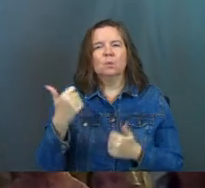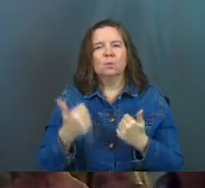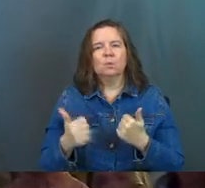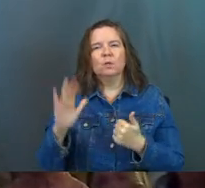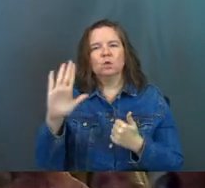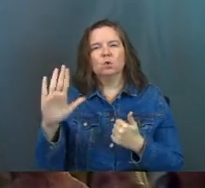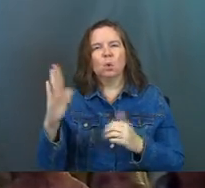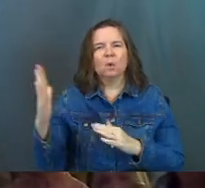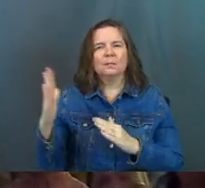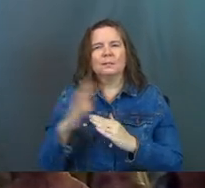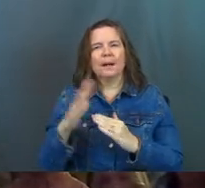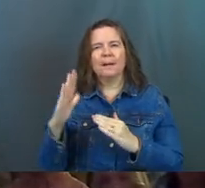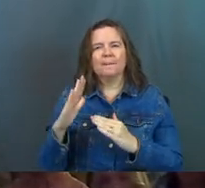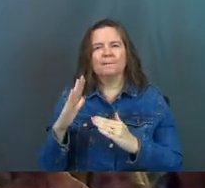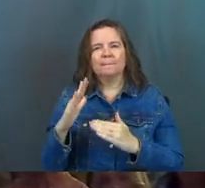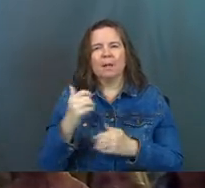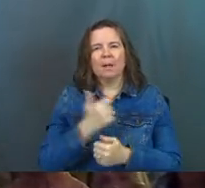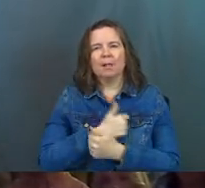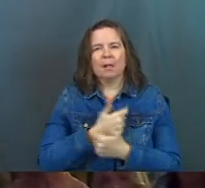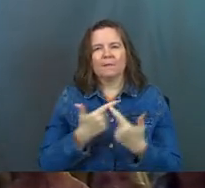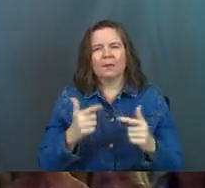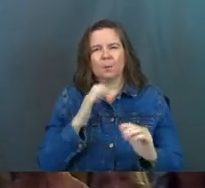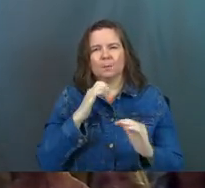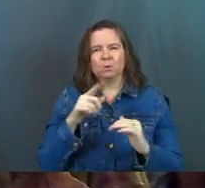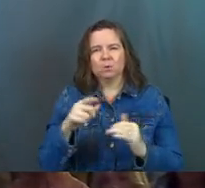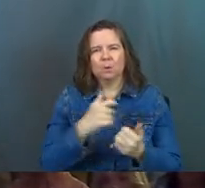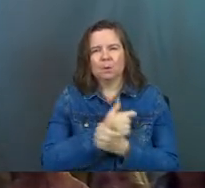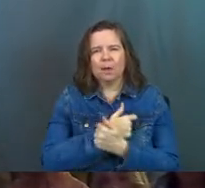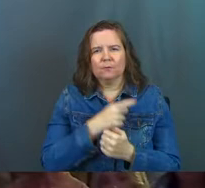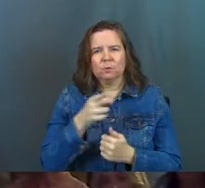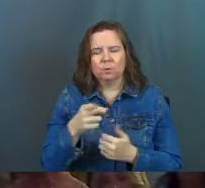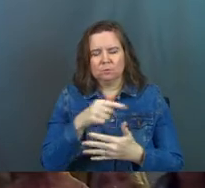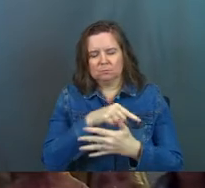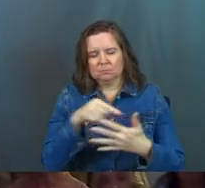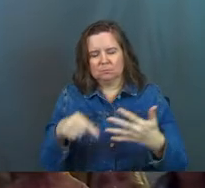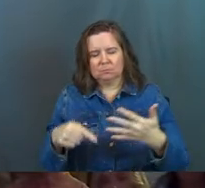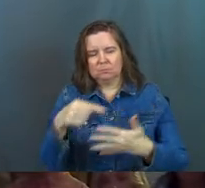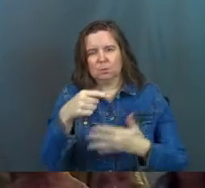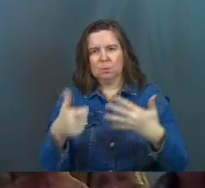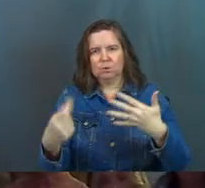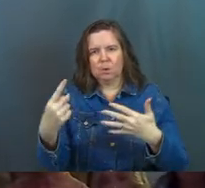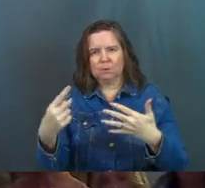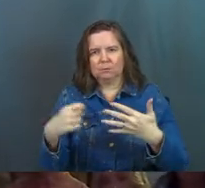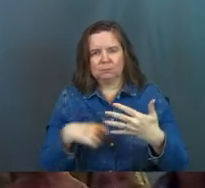What do you think is your top love language? And what do you think is your spouse's?